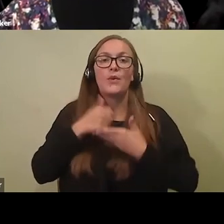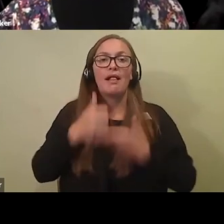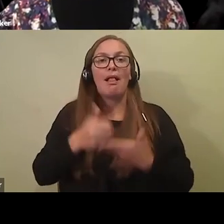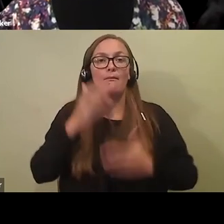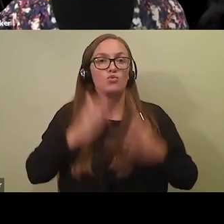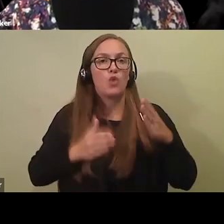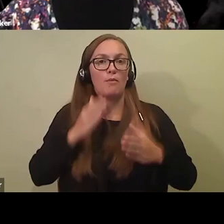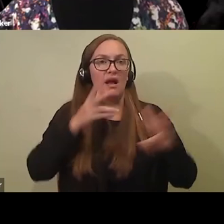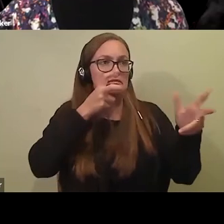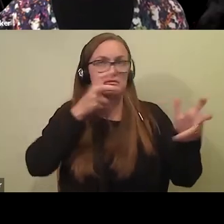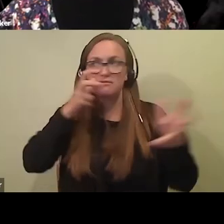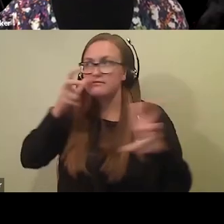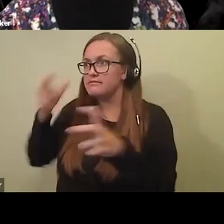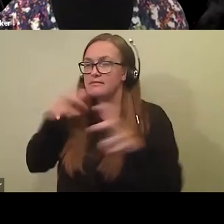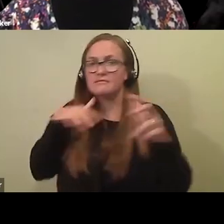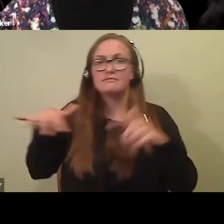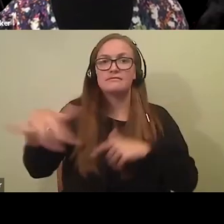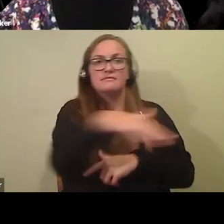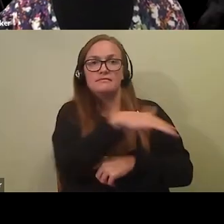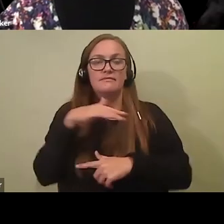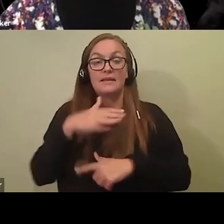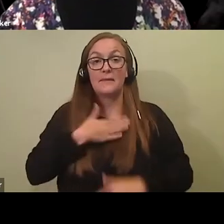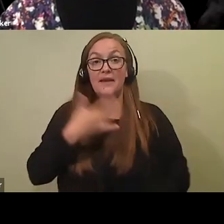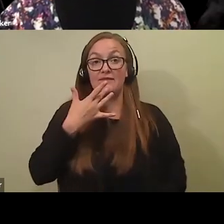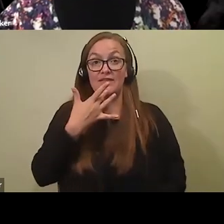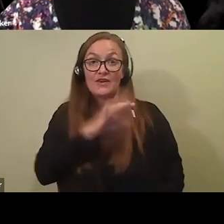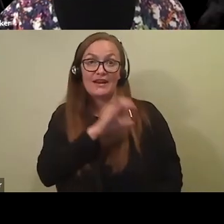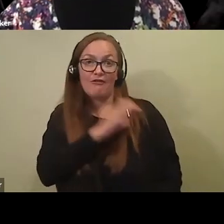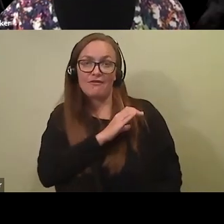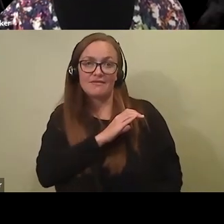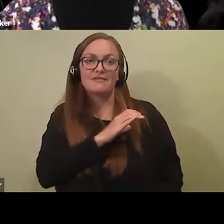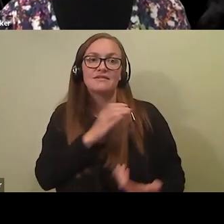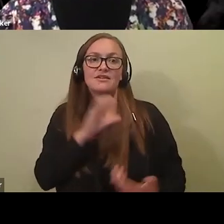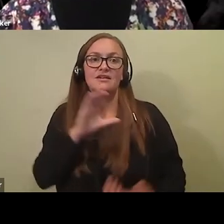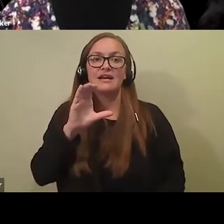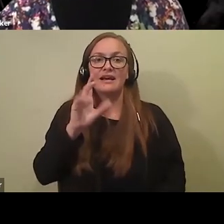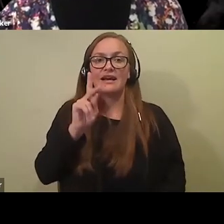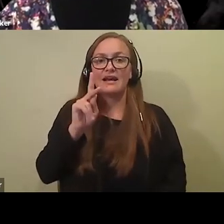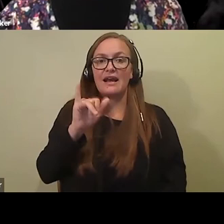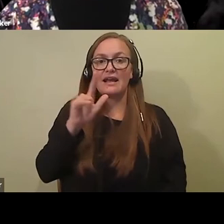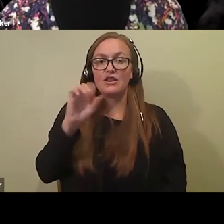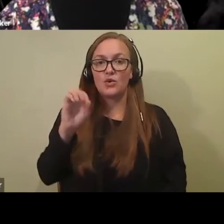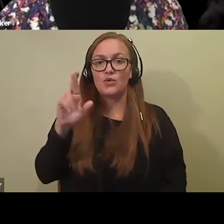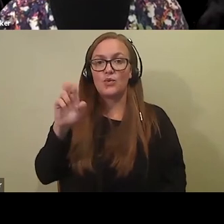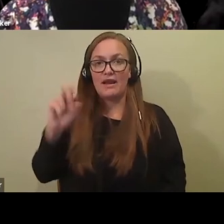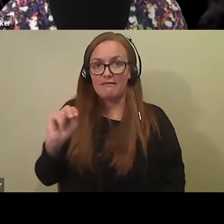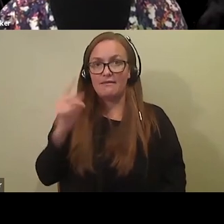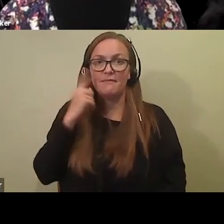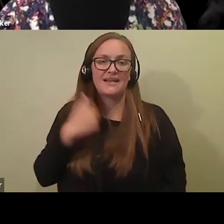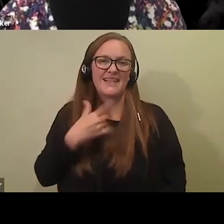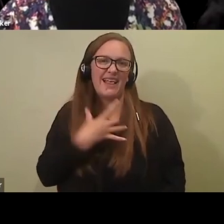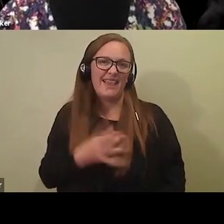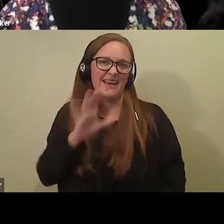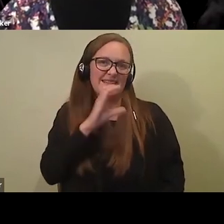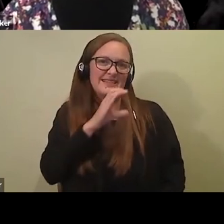around them. And my favorite Star Wars character has to be, I think, Kylo Ren, just because I really like his character arc. Awesome.